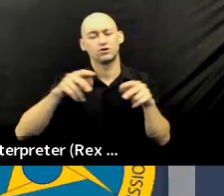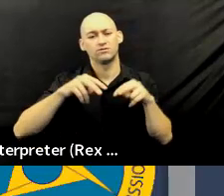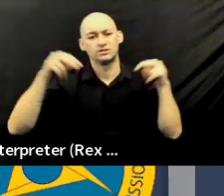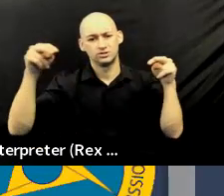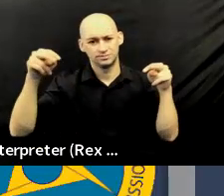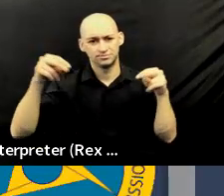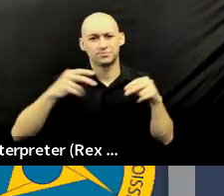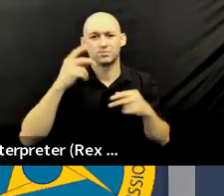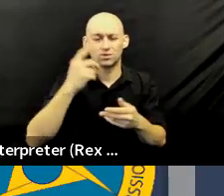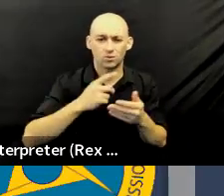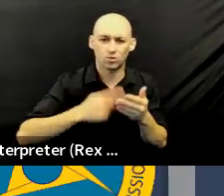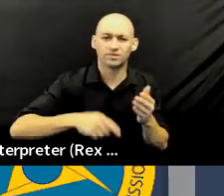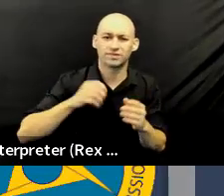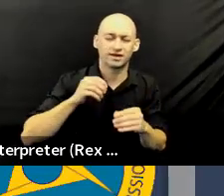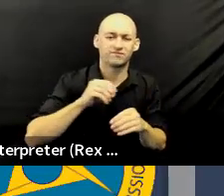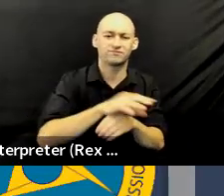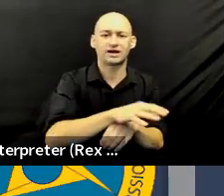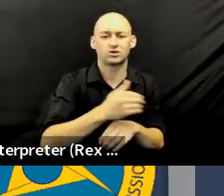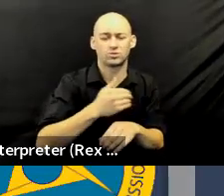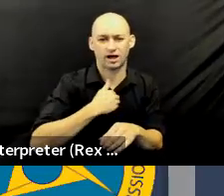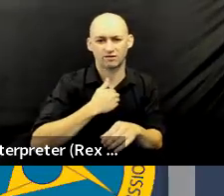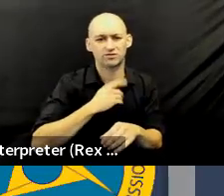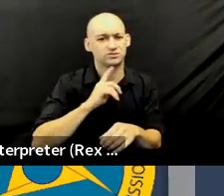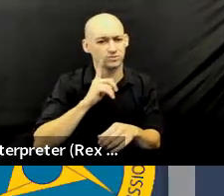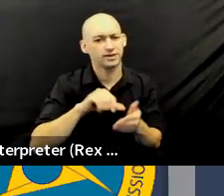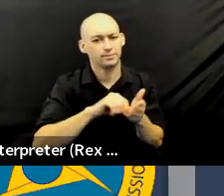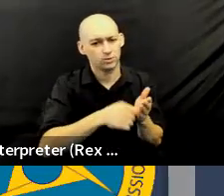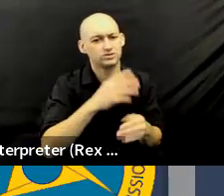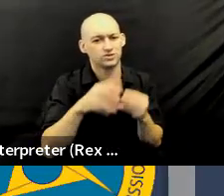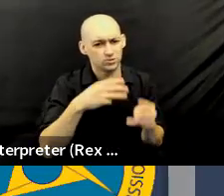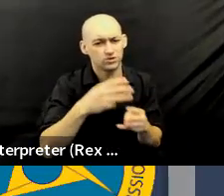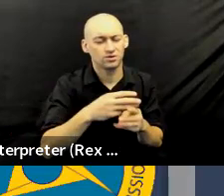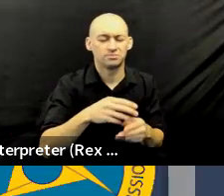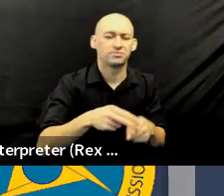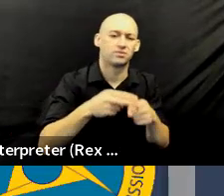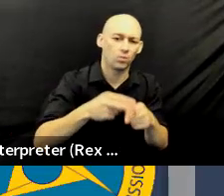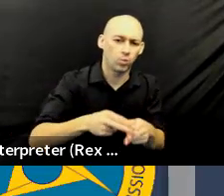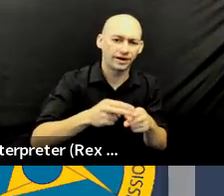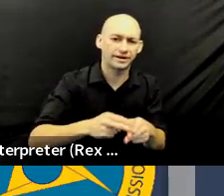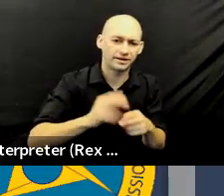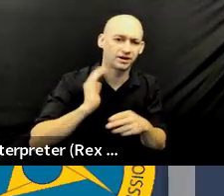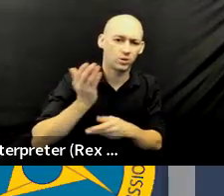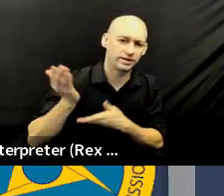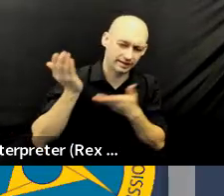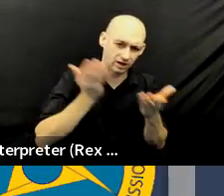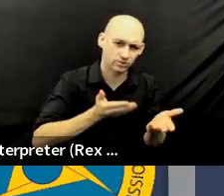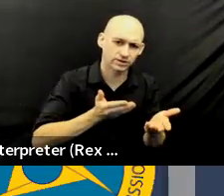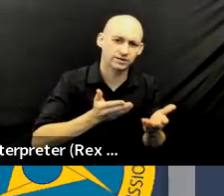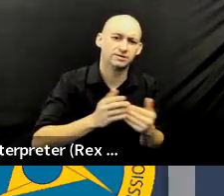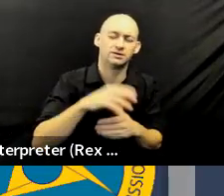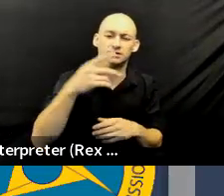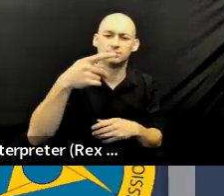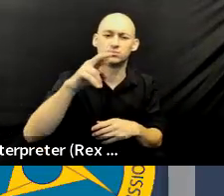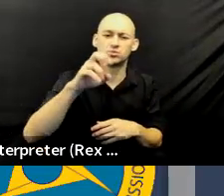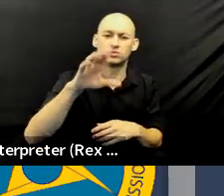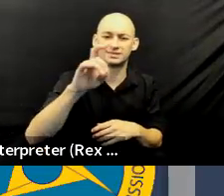having, it's impressive, the weight that we carry, the punch that we carry for the globe. So thank you